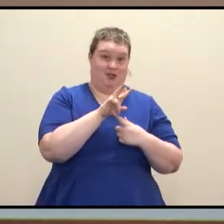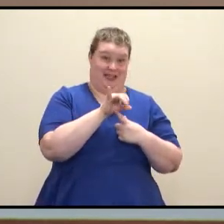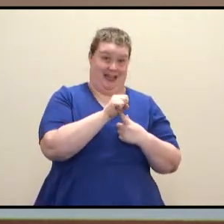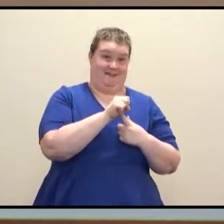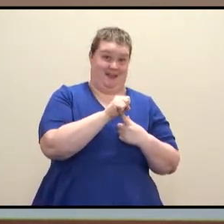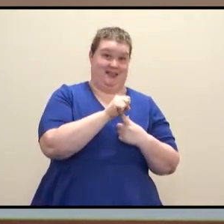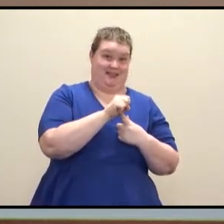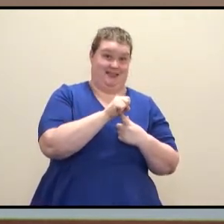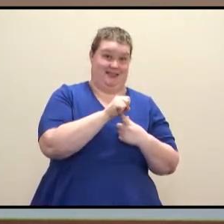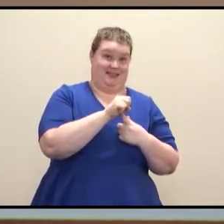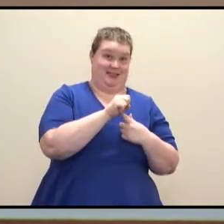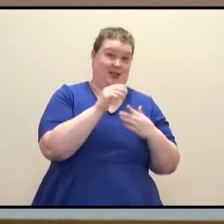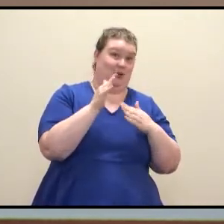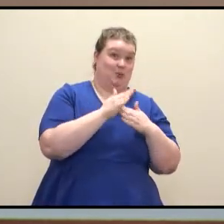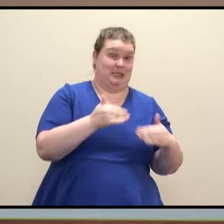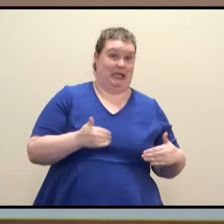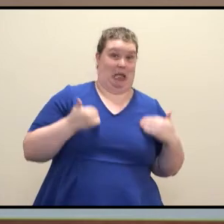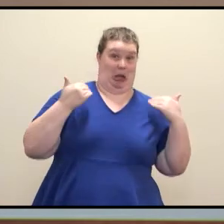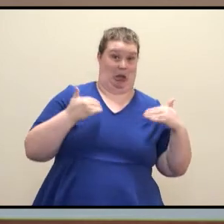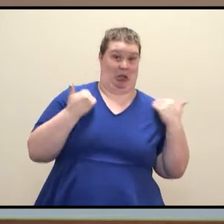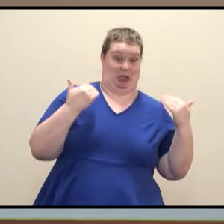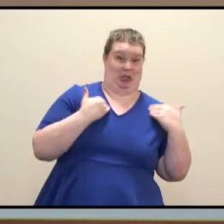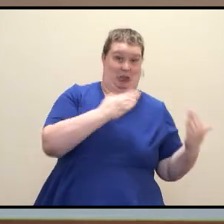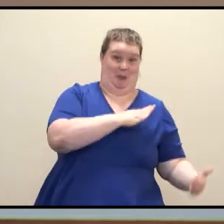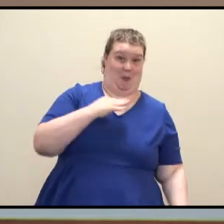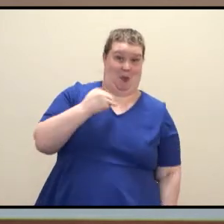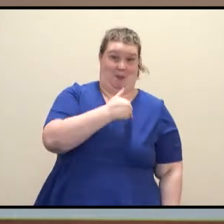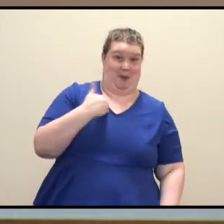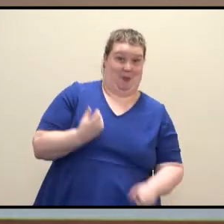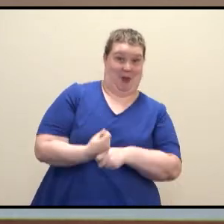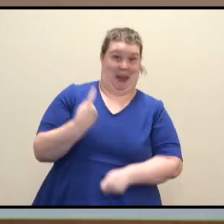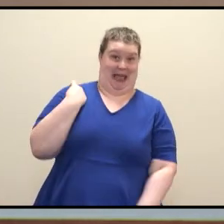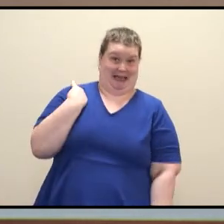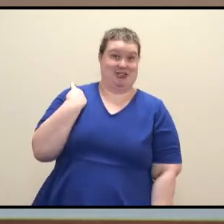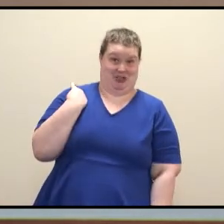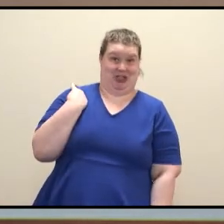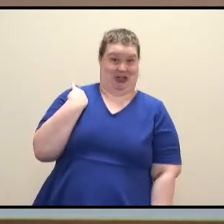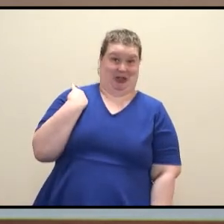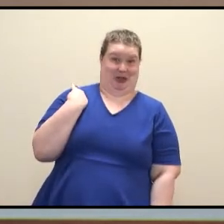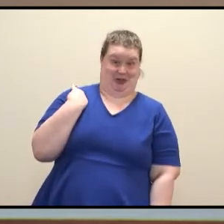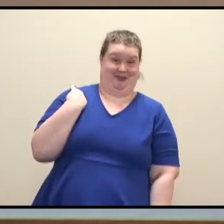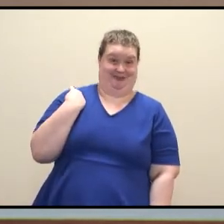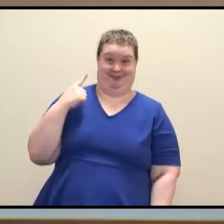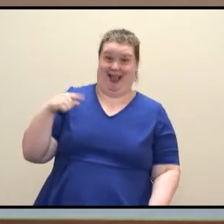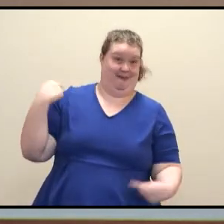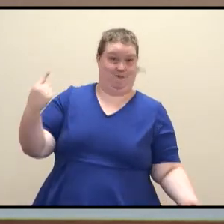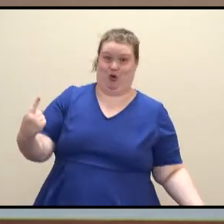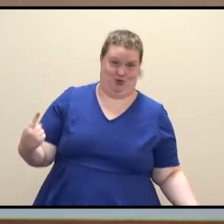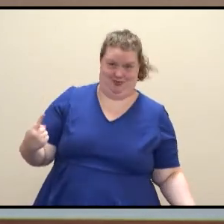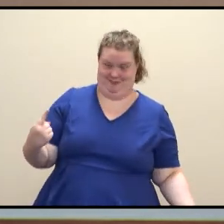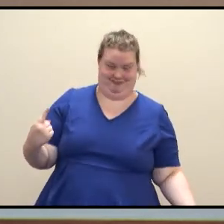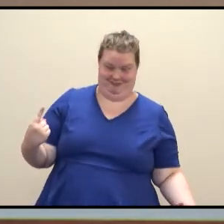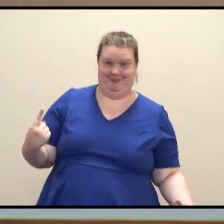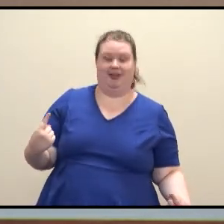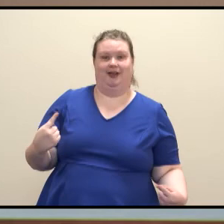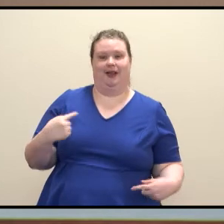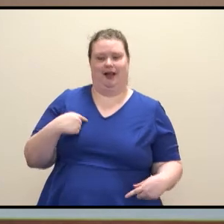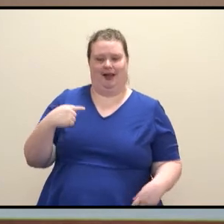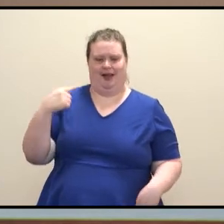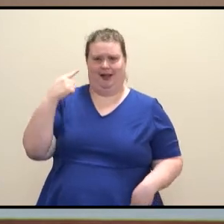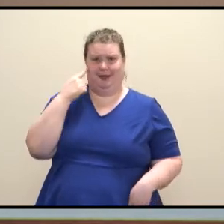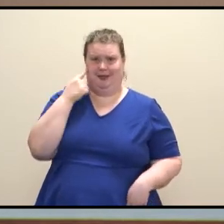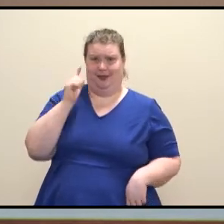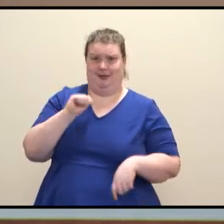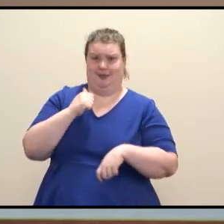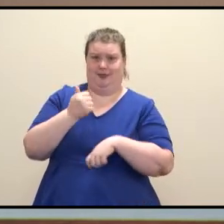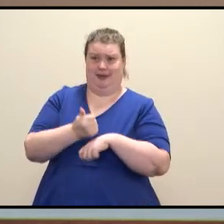made history by being the youngest board member last year. And I think we've probably made a little